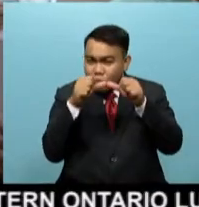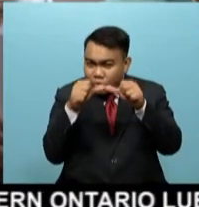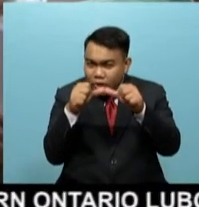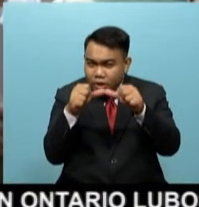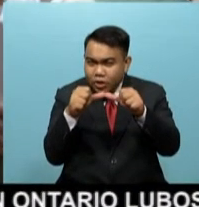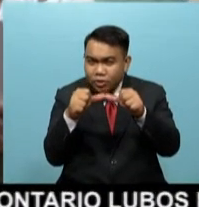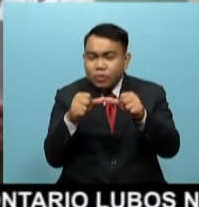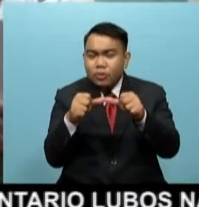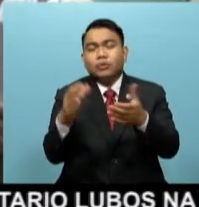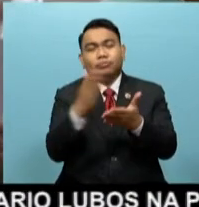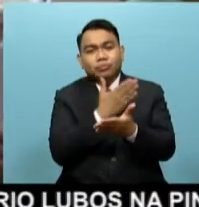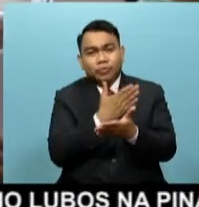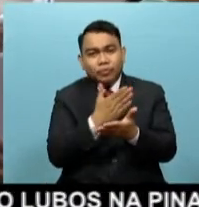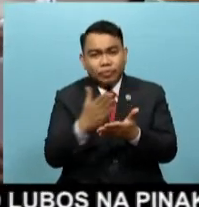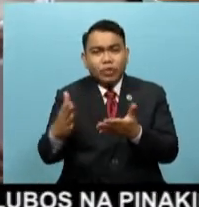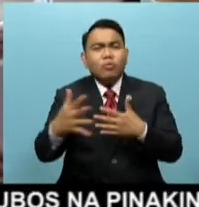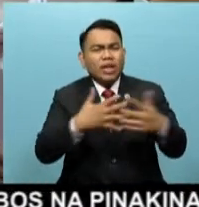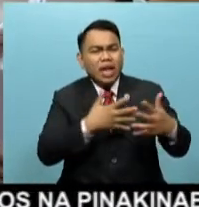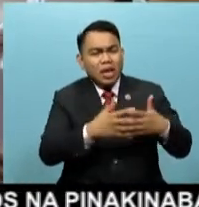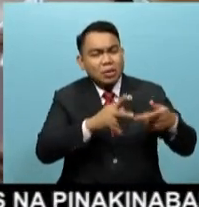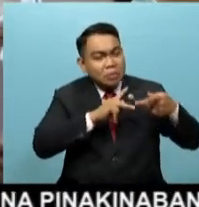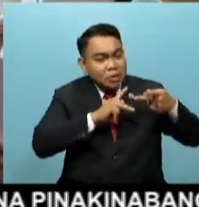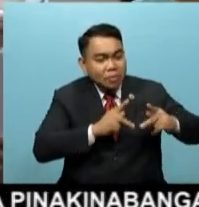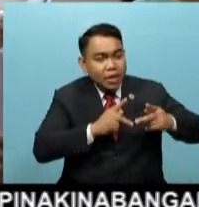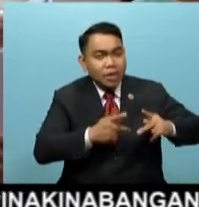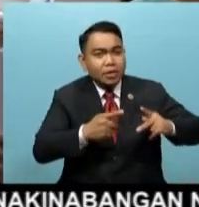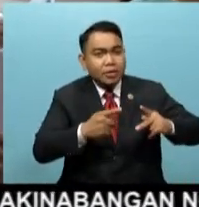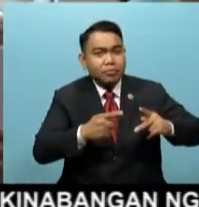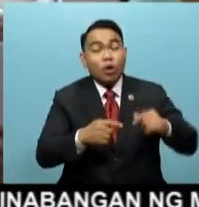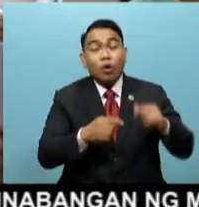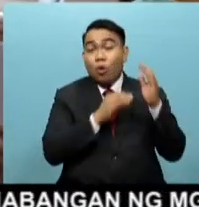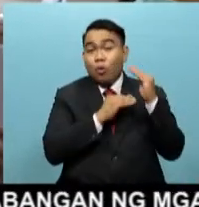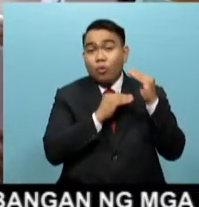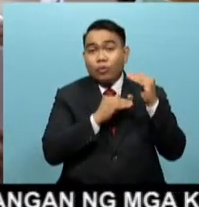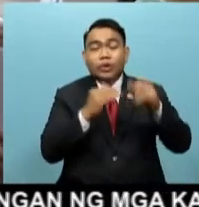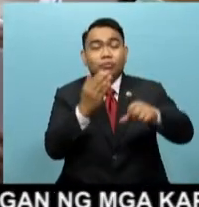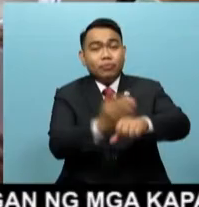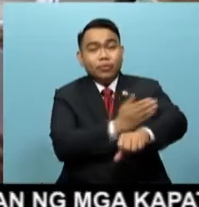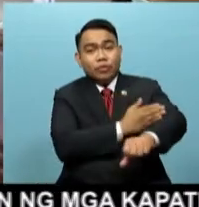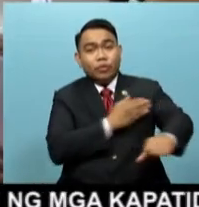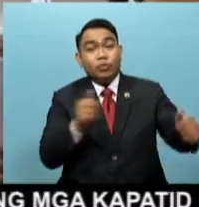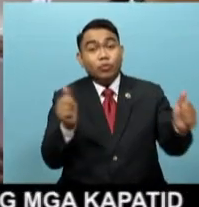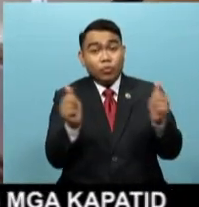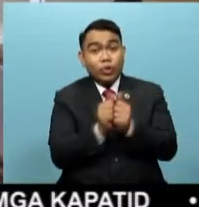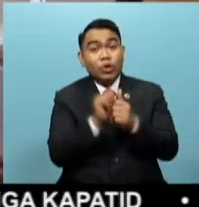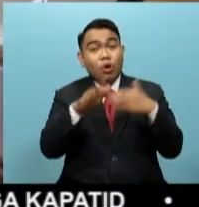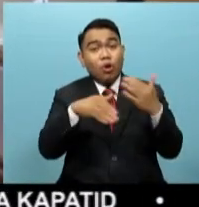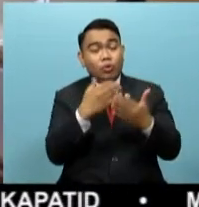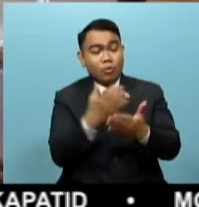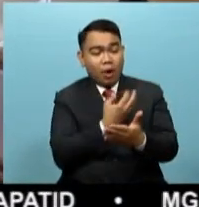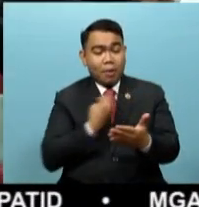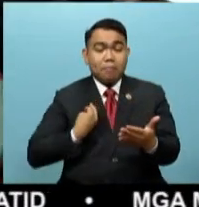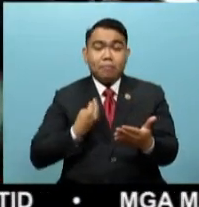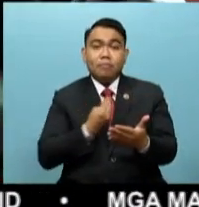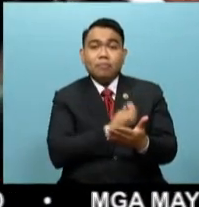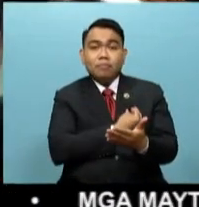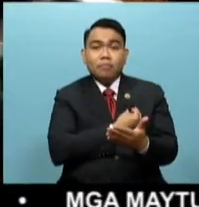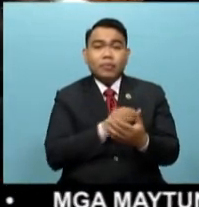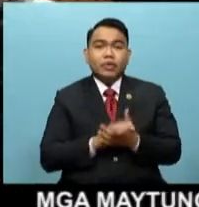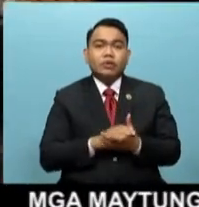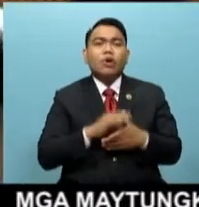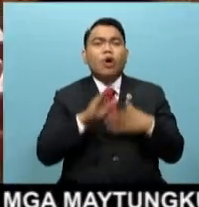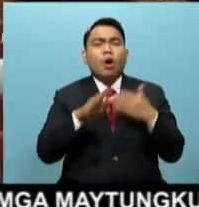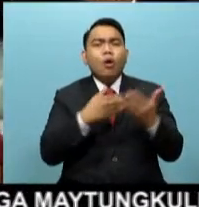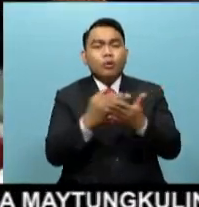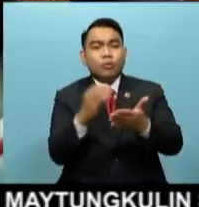sing beyond the pain, and hopefully grow with all the choir, and that nobody in the choir